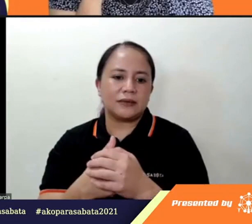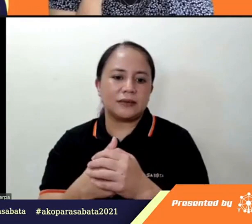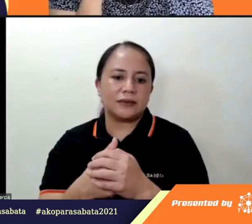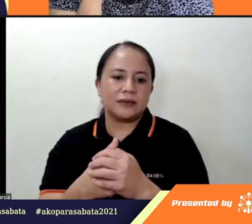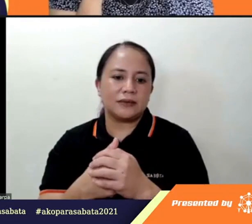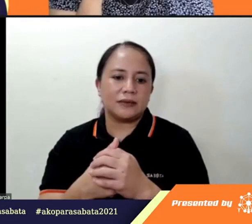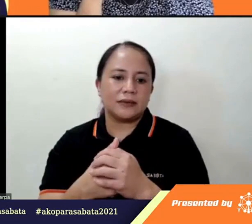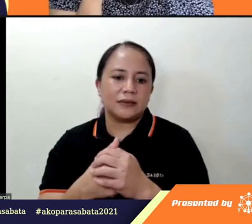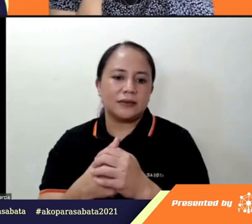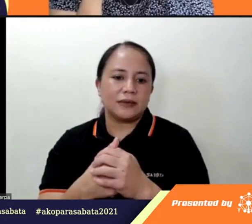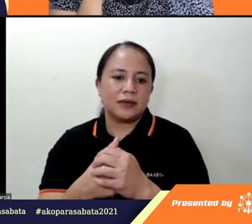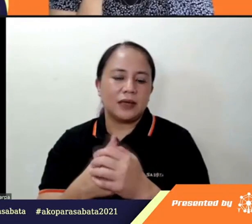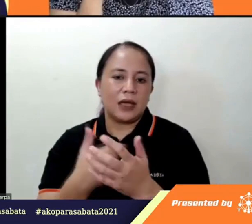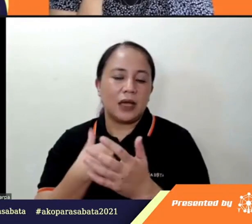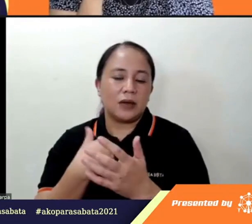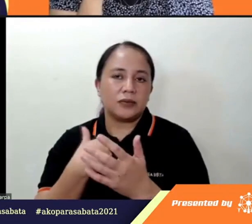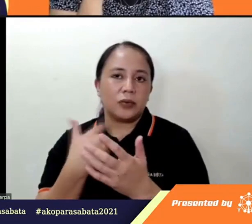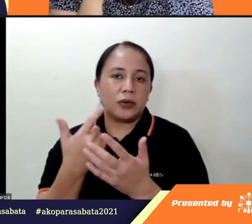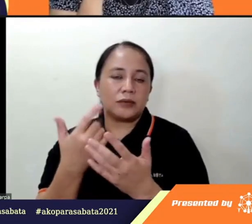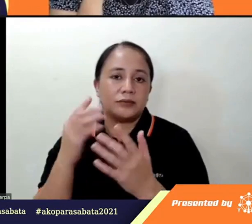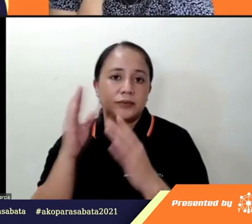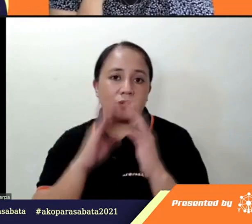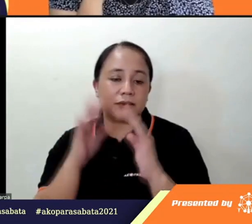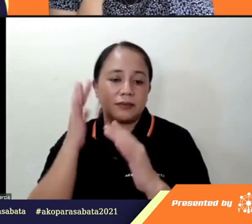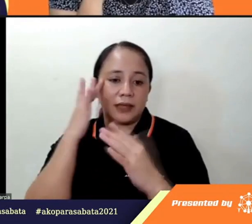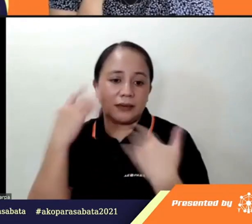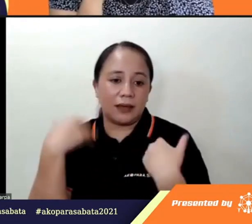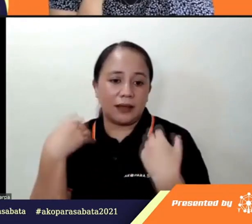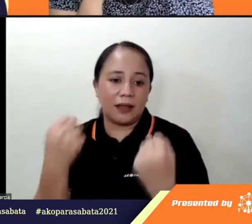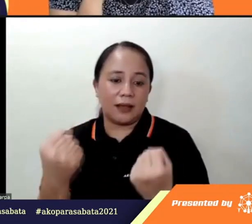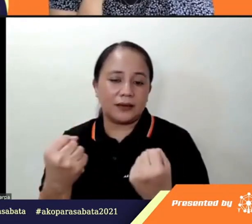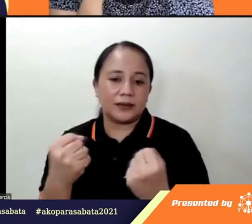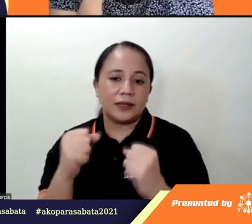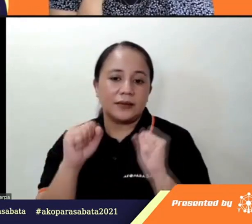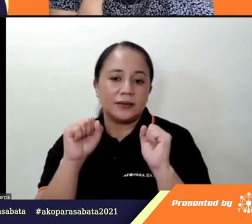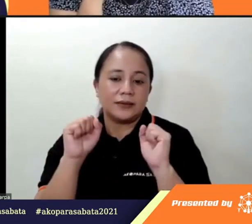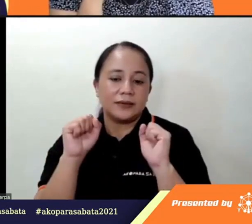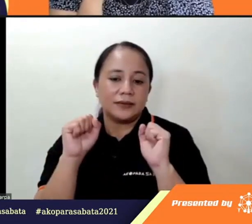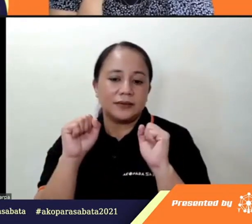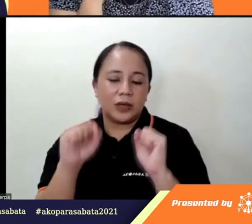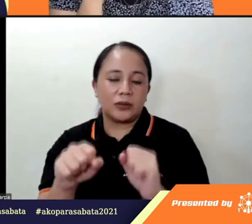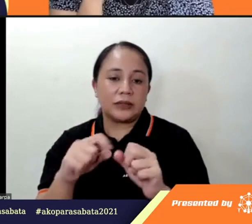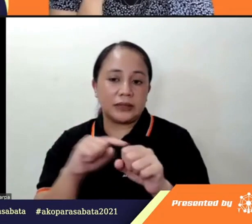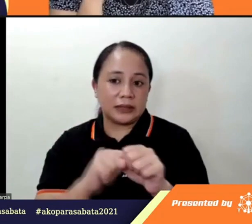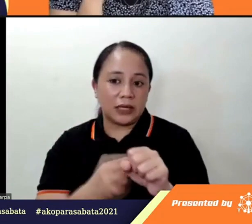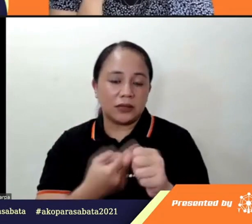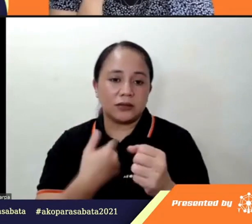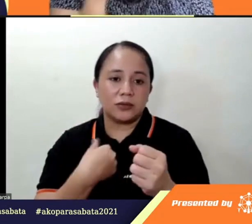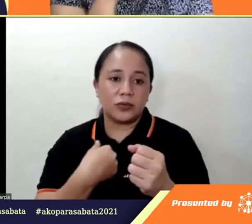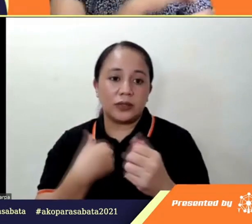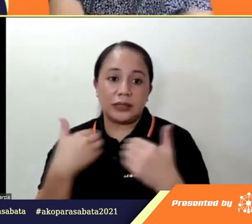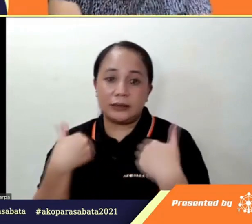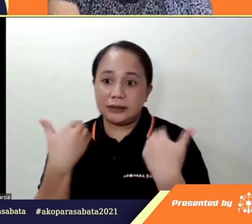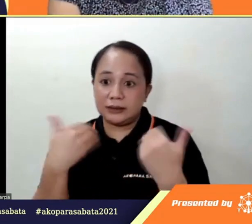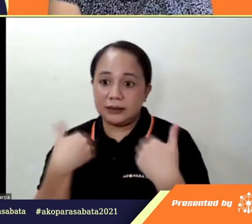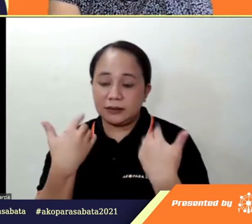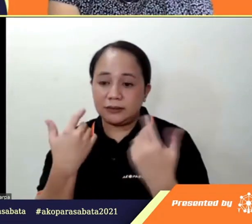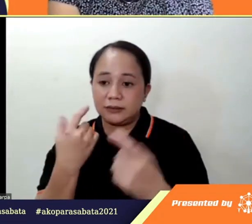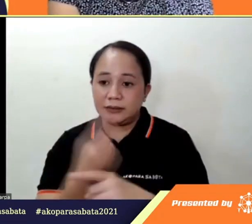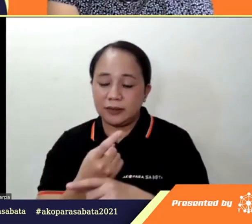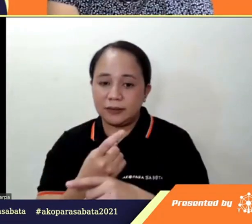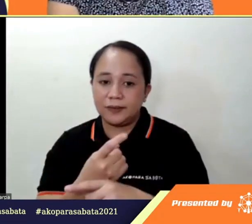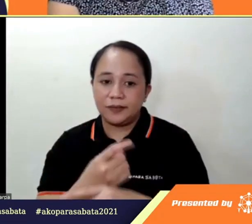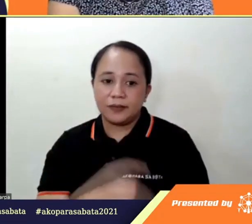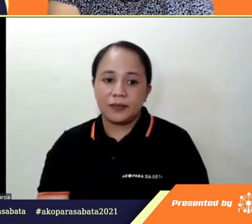adult problems in mental health. Majority of them start when they are teens. You know, hindi